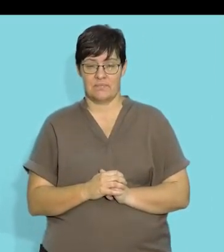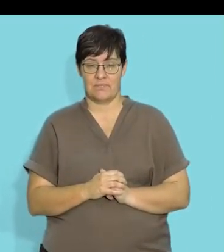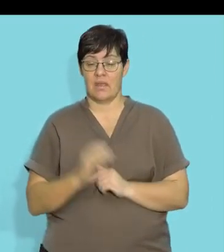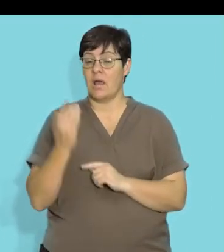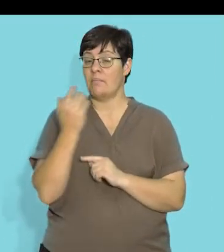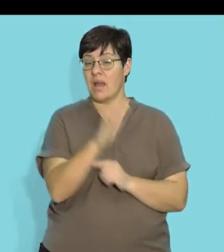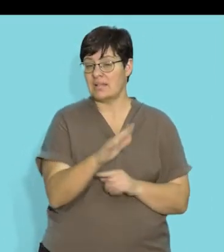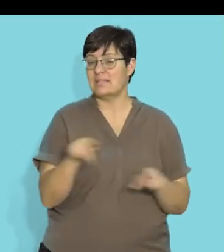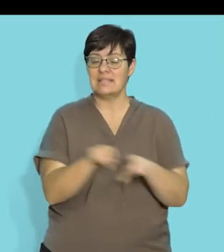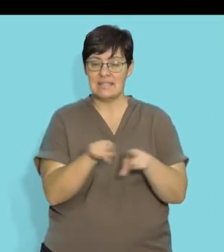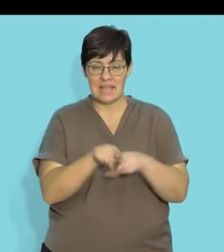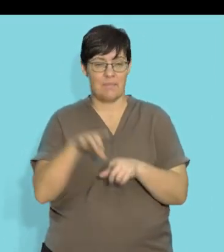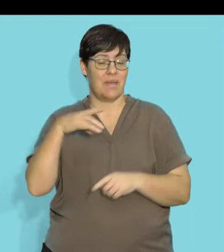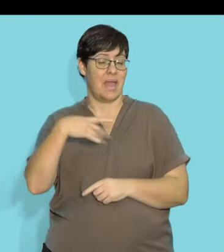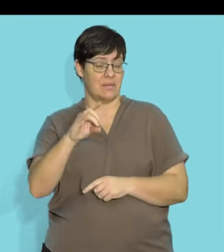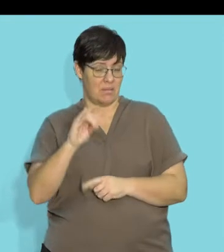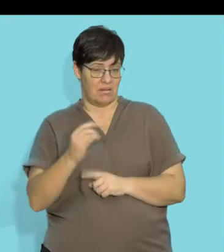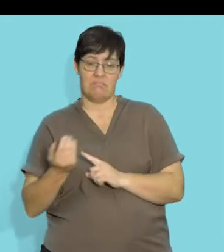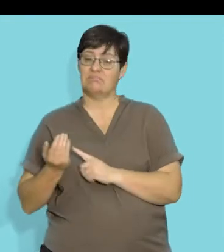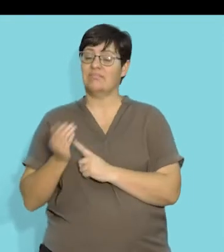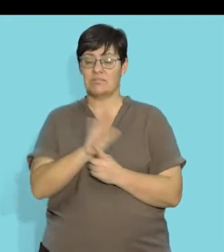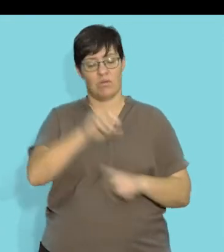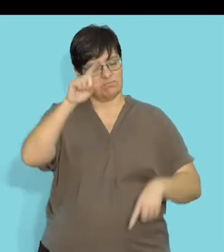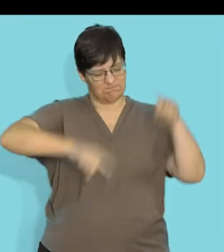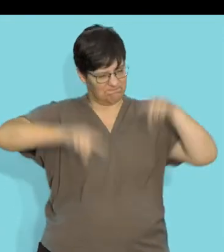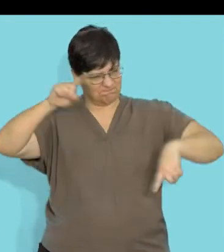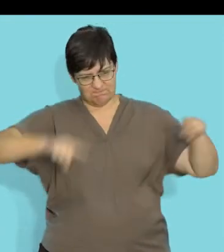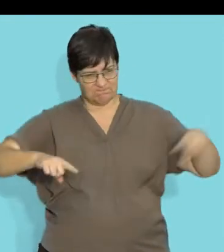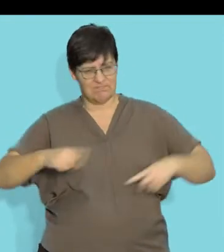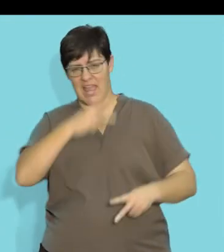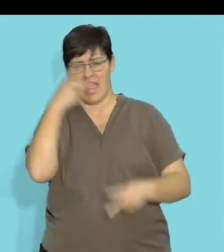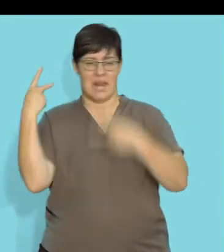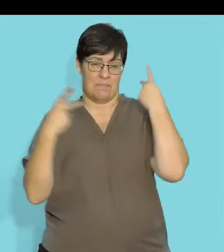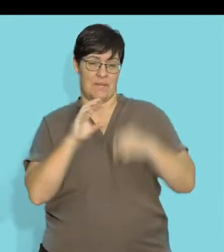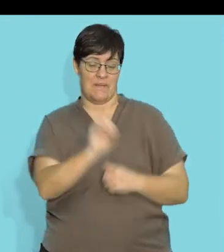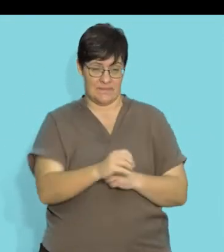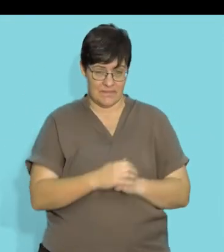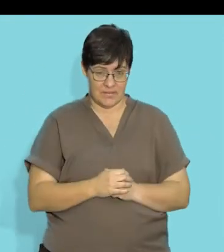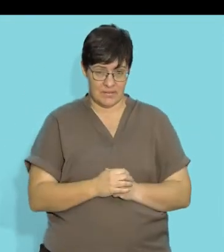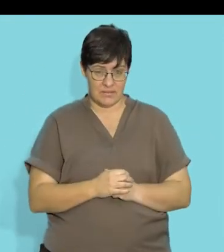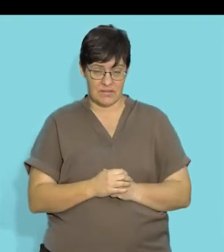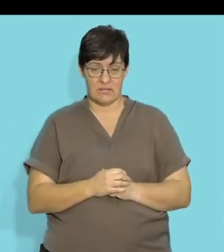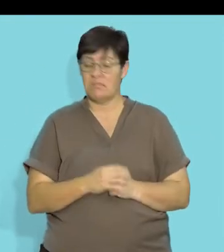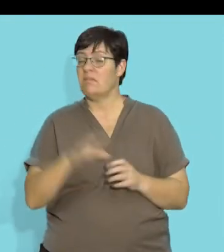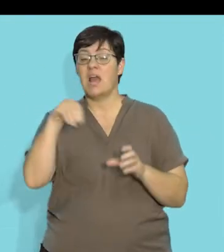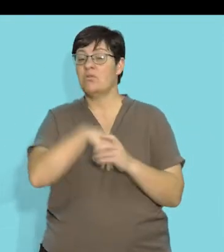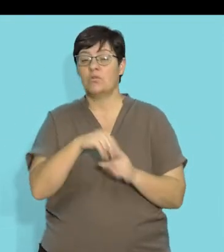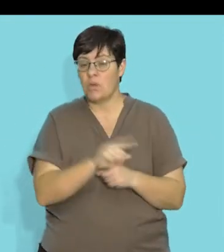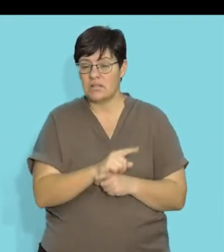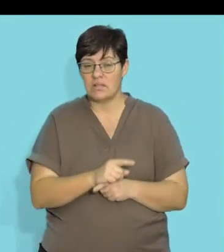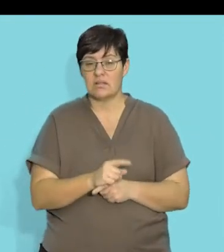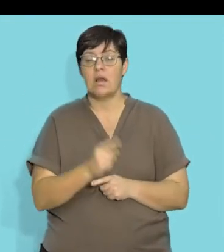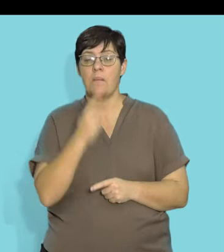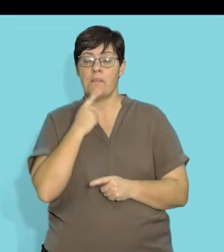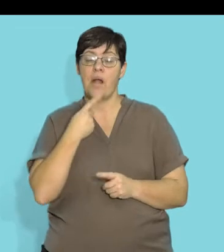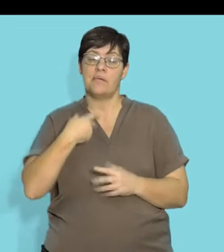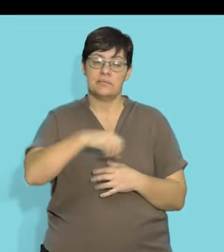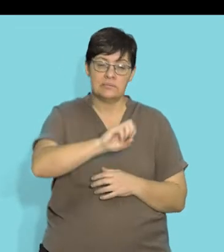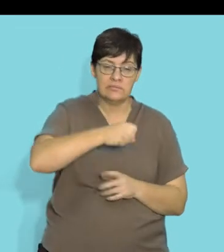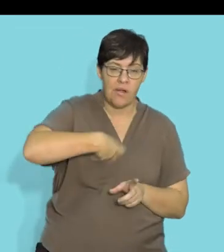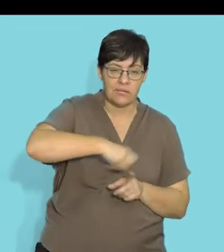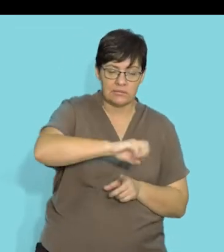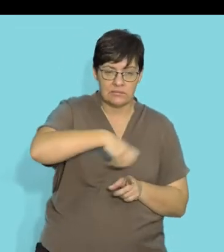So plants, just like animals, are exposed to a variety of enemies, and these enemies could include feeding